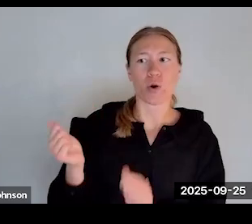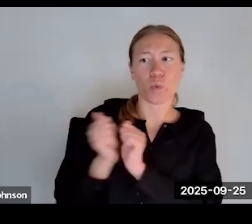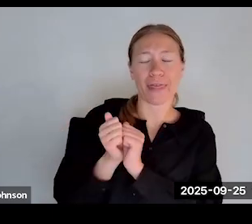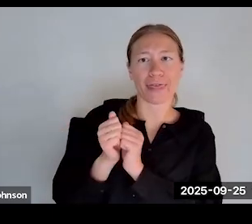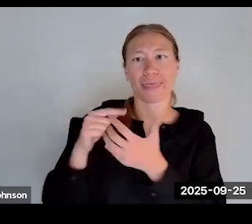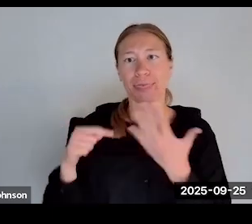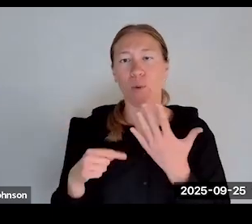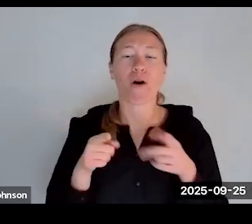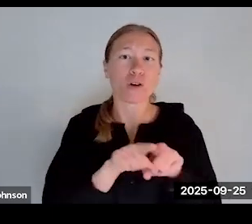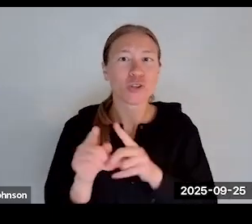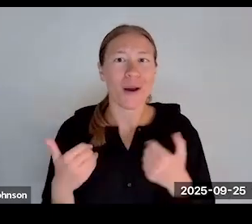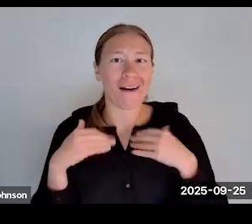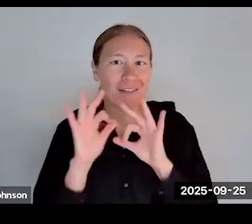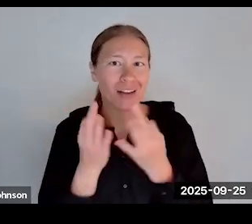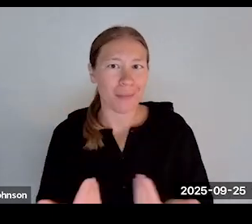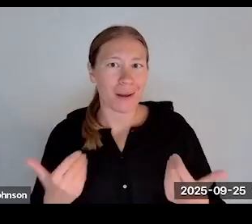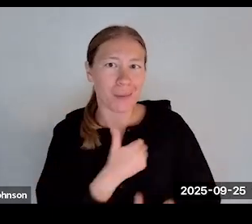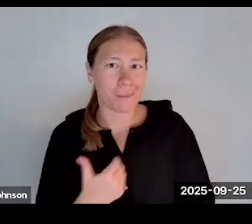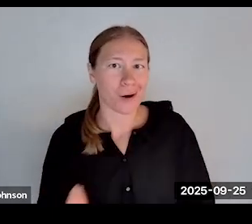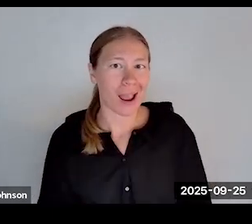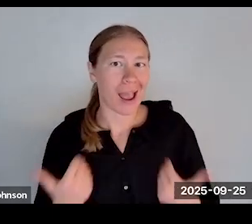also have a family member with.